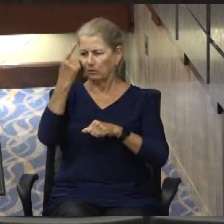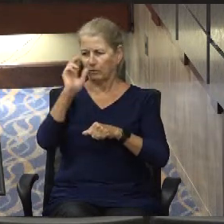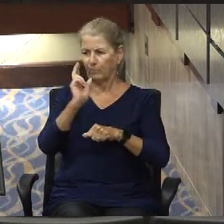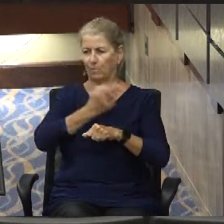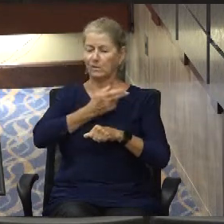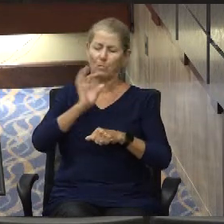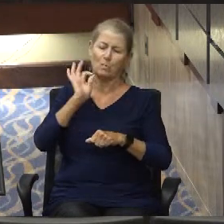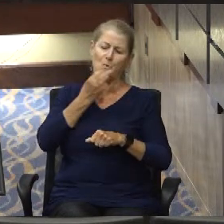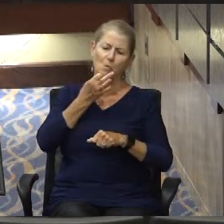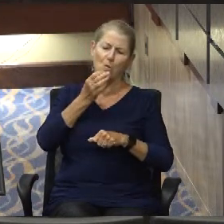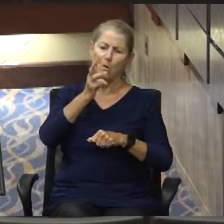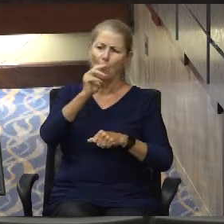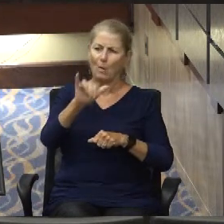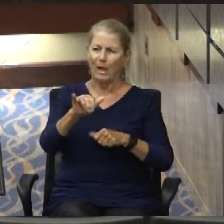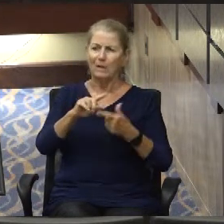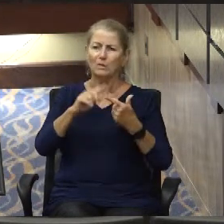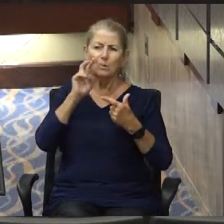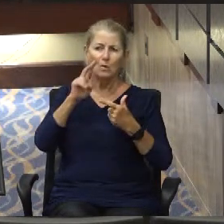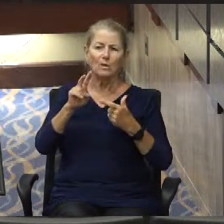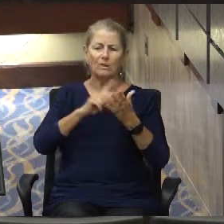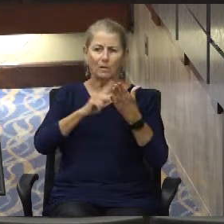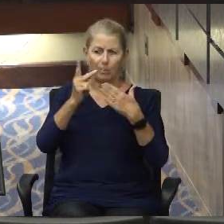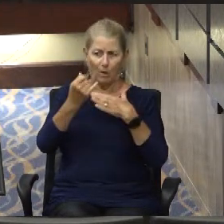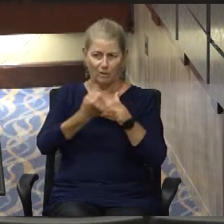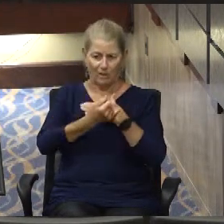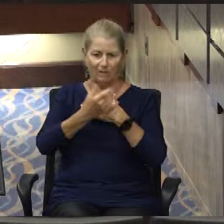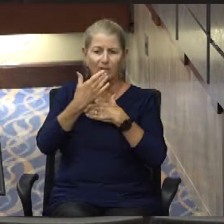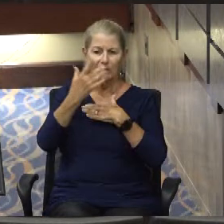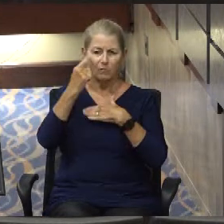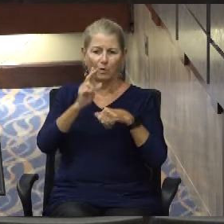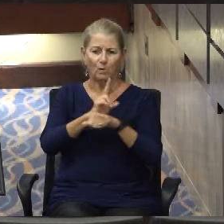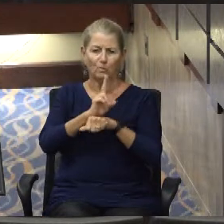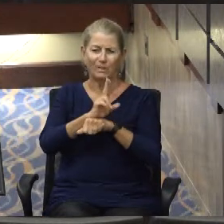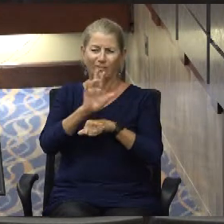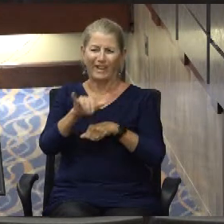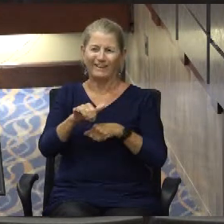at the project. Yeah. So thanks for using that in your presentation.